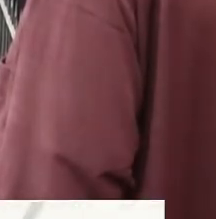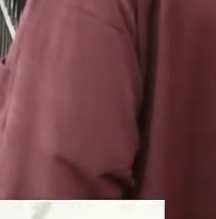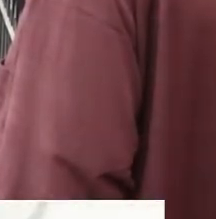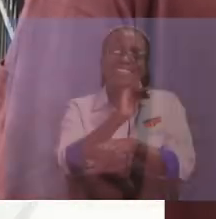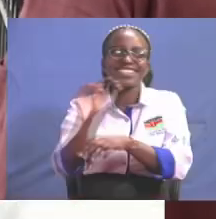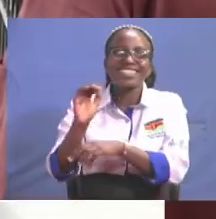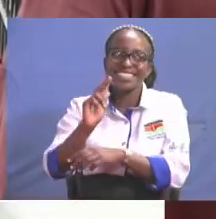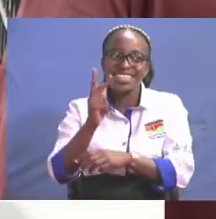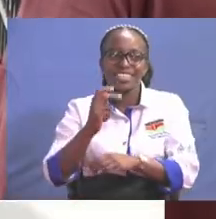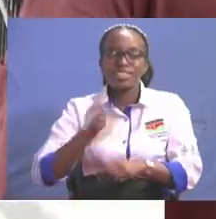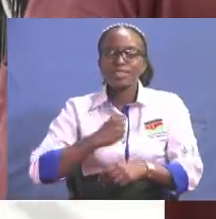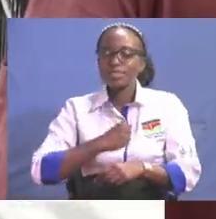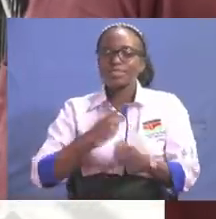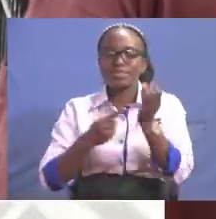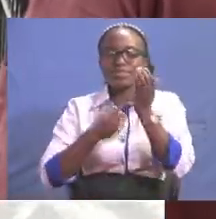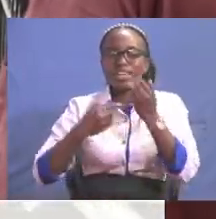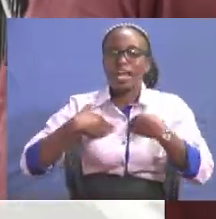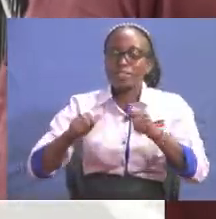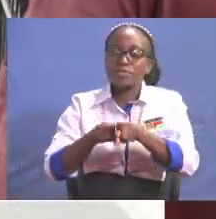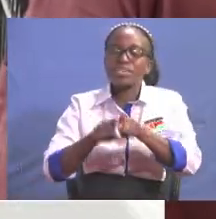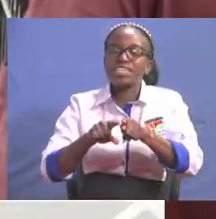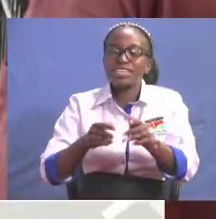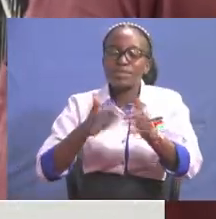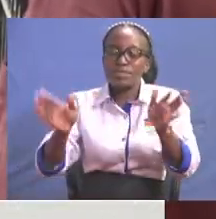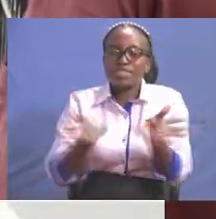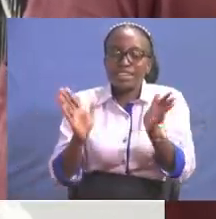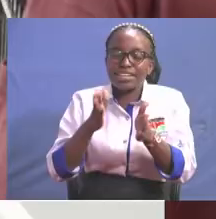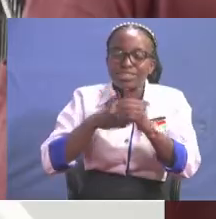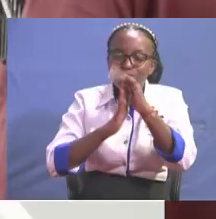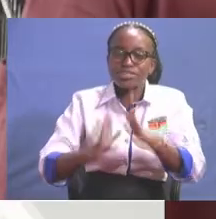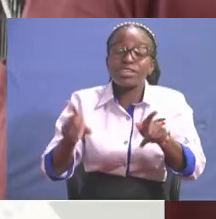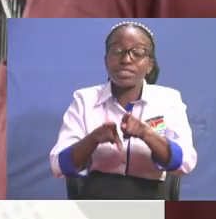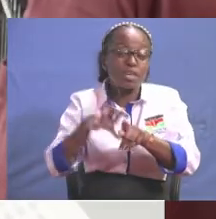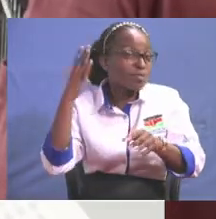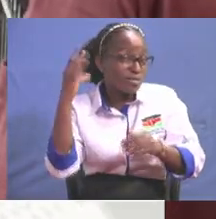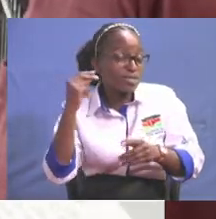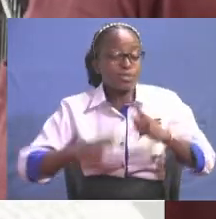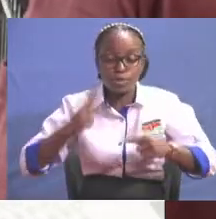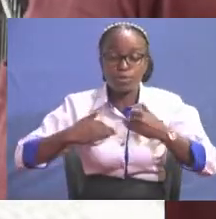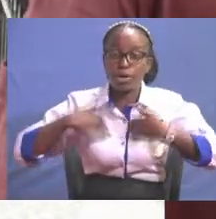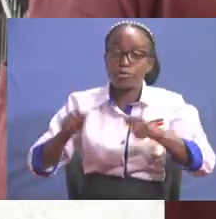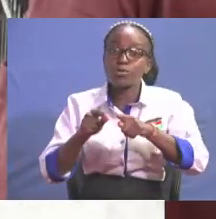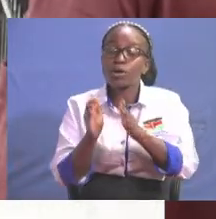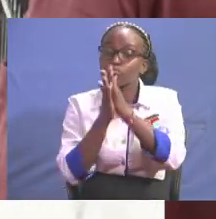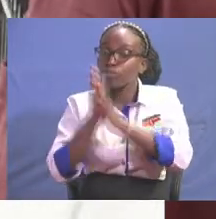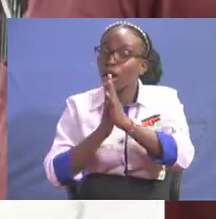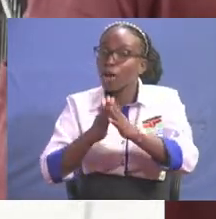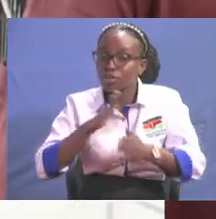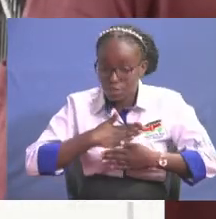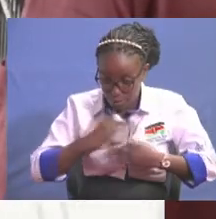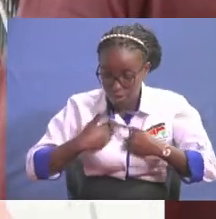and the country as a whole, encouraging leaders to listen to their people, emphasizing that the will of the people must be